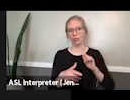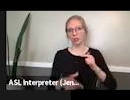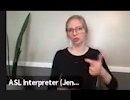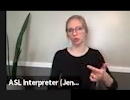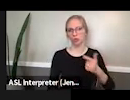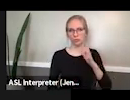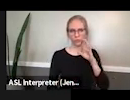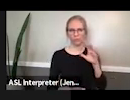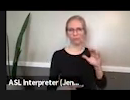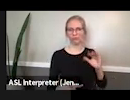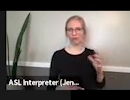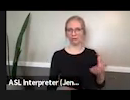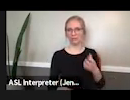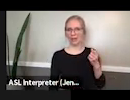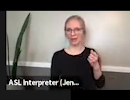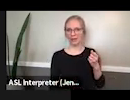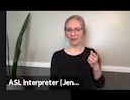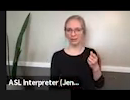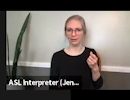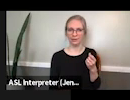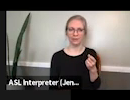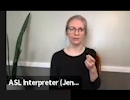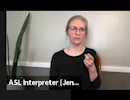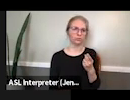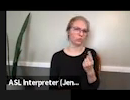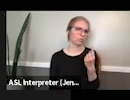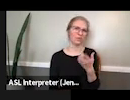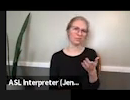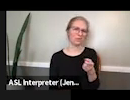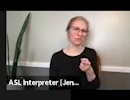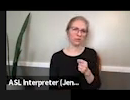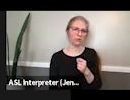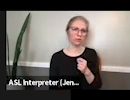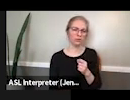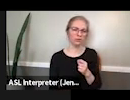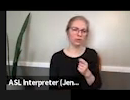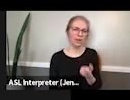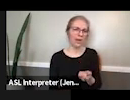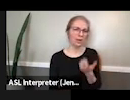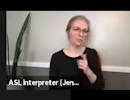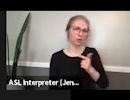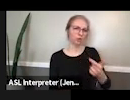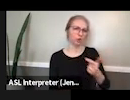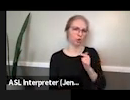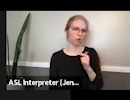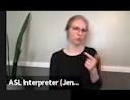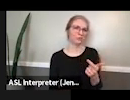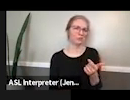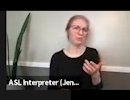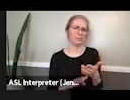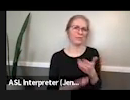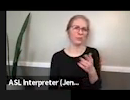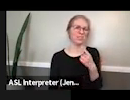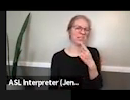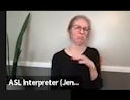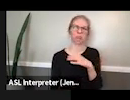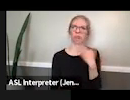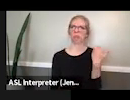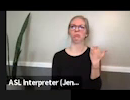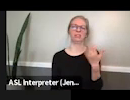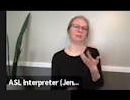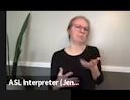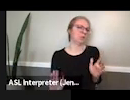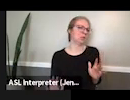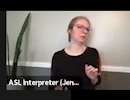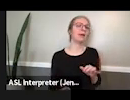take? This is just but one thing. How many turns will he take before he says, I'm done, I'm through? That's all